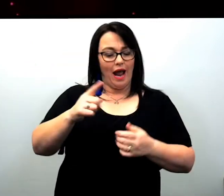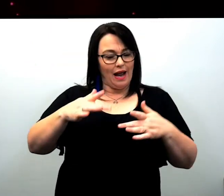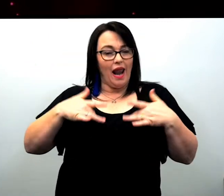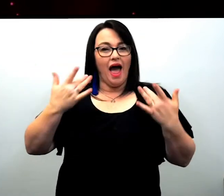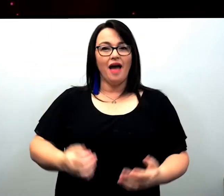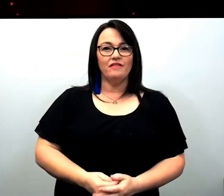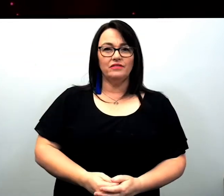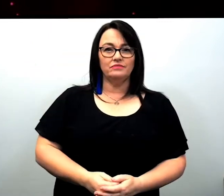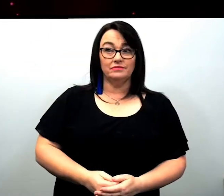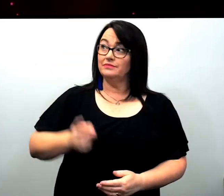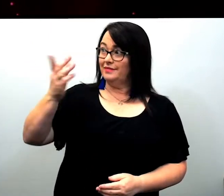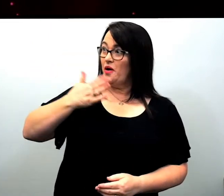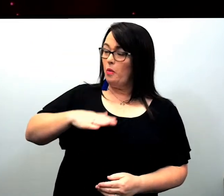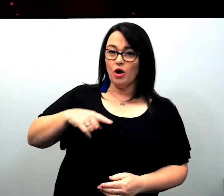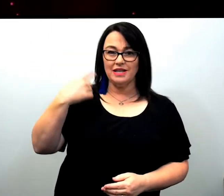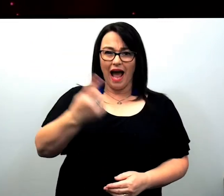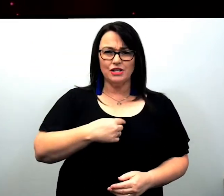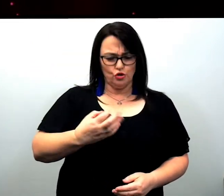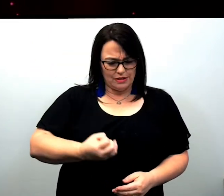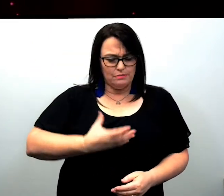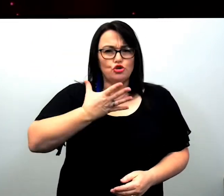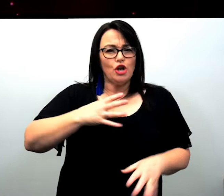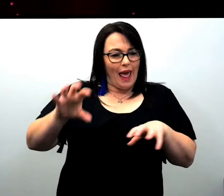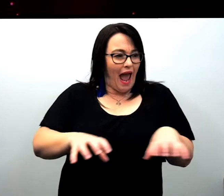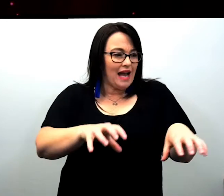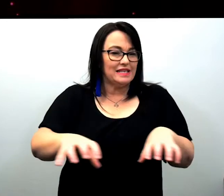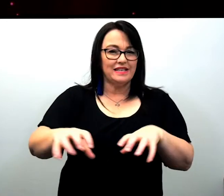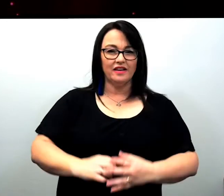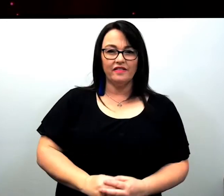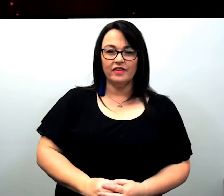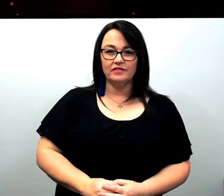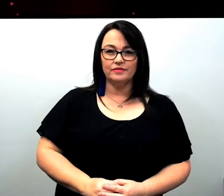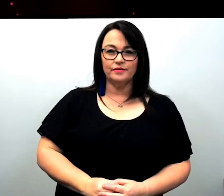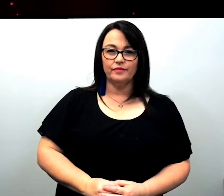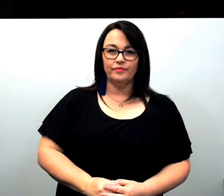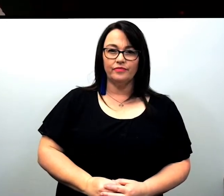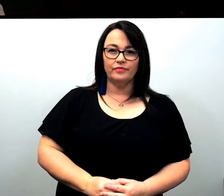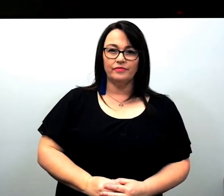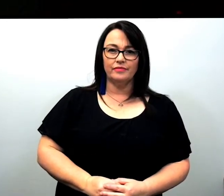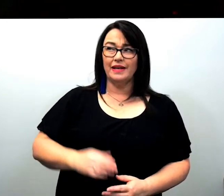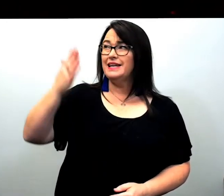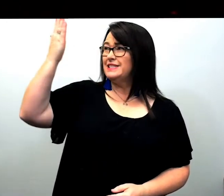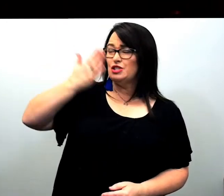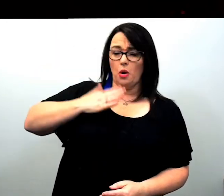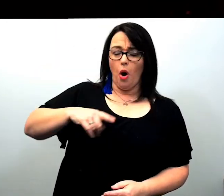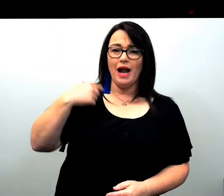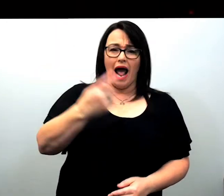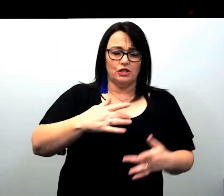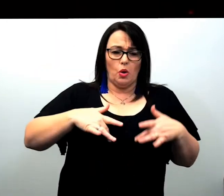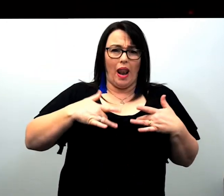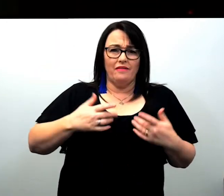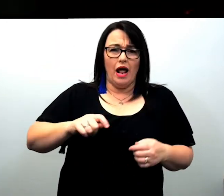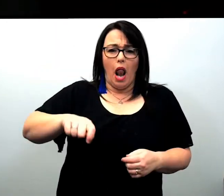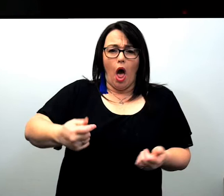be living, spiritually active. He hasn't called us to be locked in